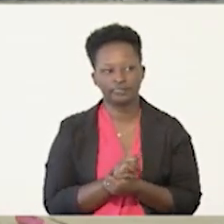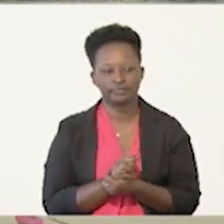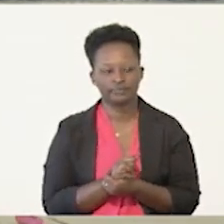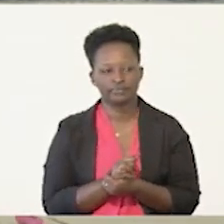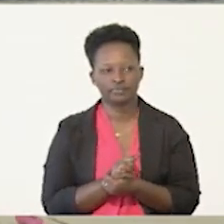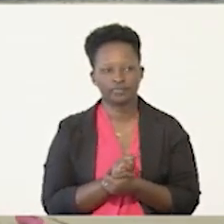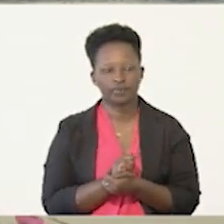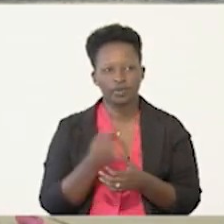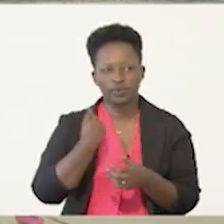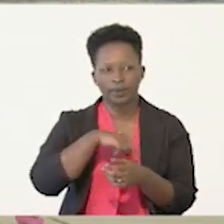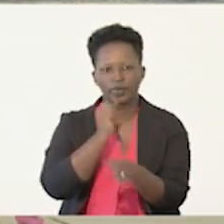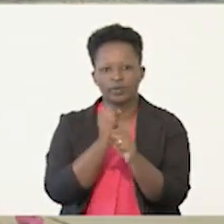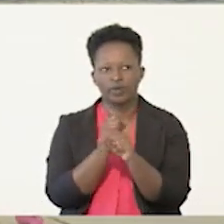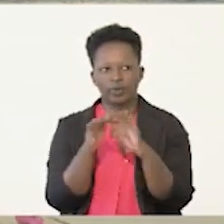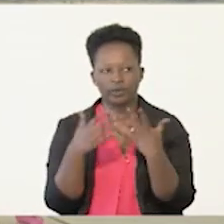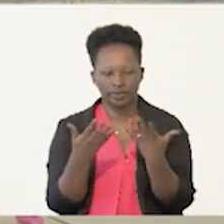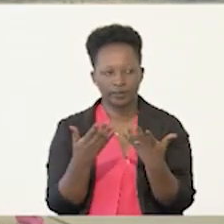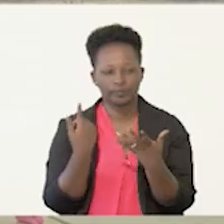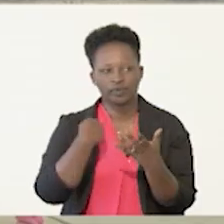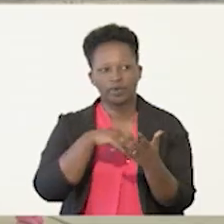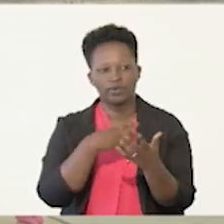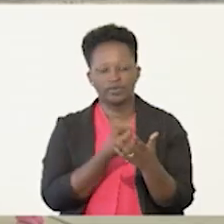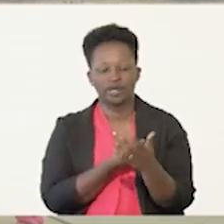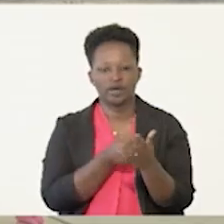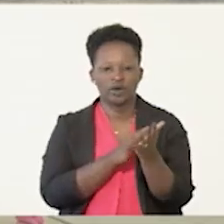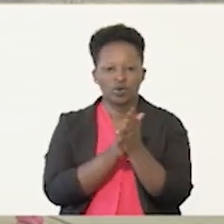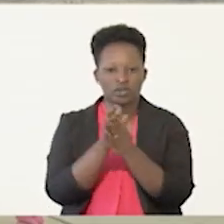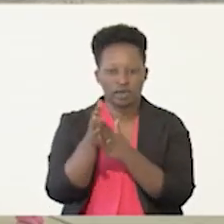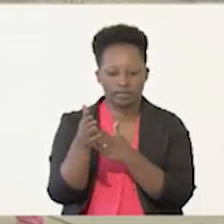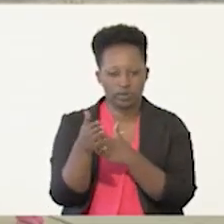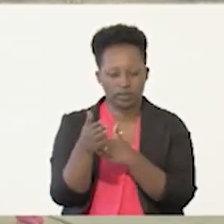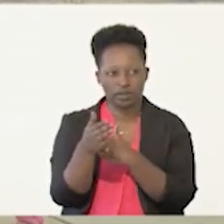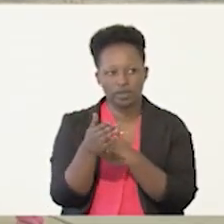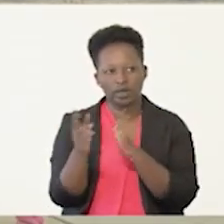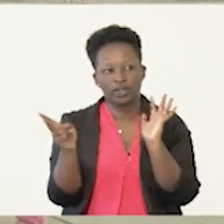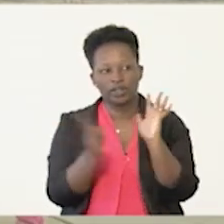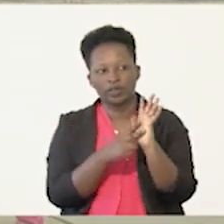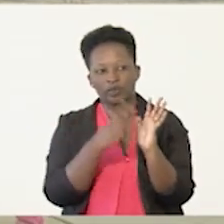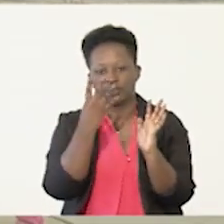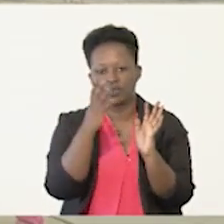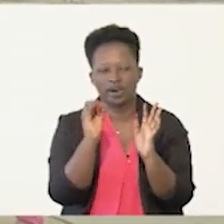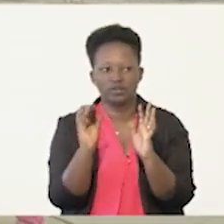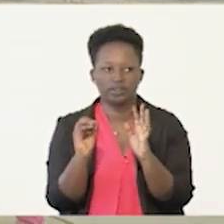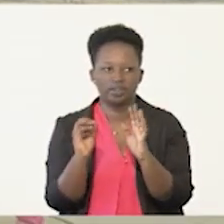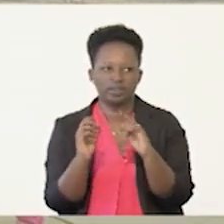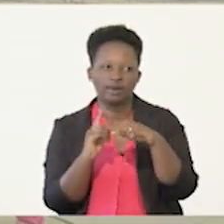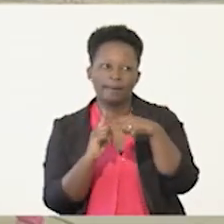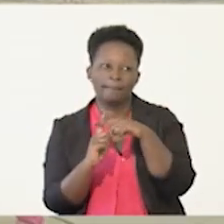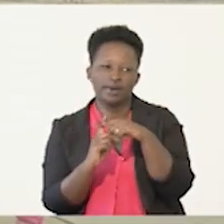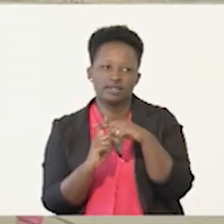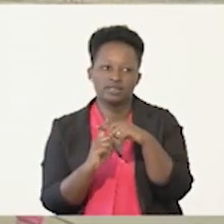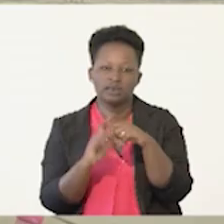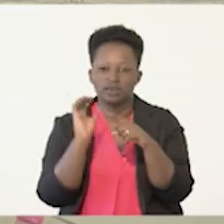How do you go about this? So we have our consumption expenditure, which is equal to 400